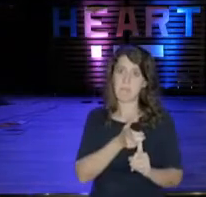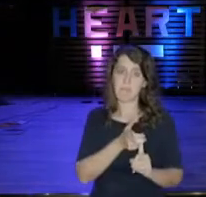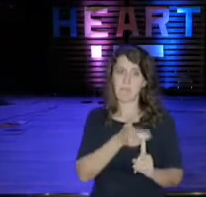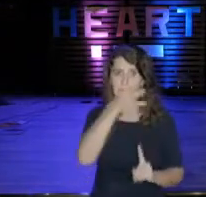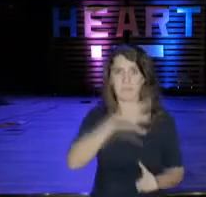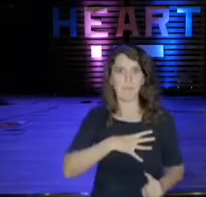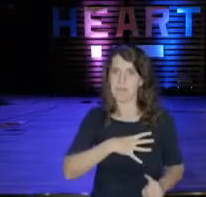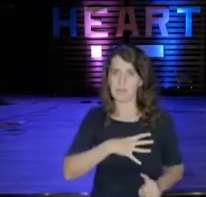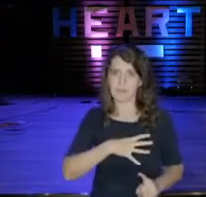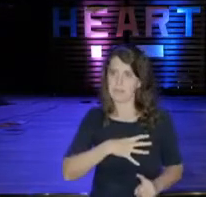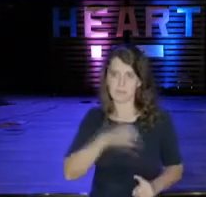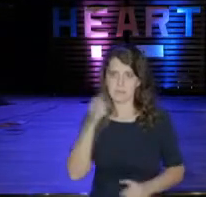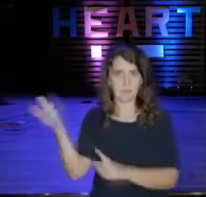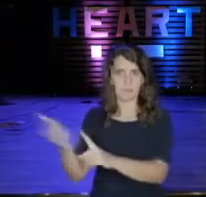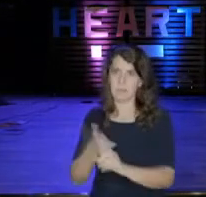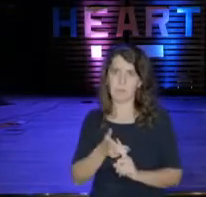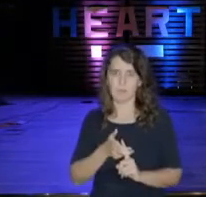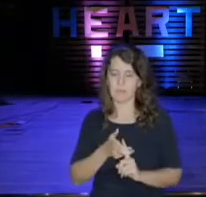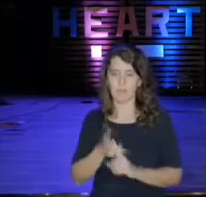but not the man.